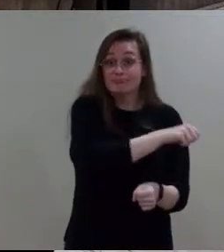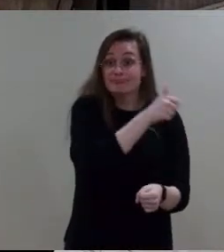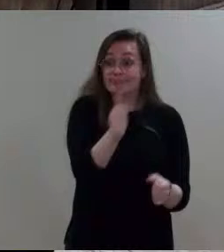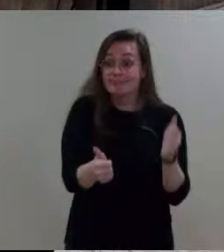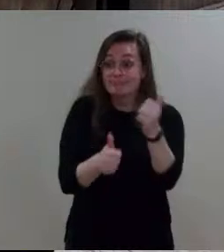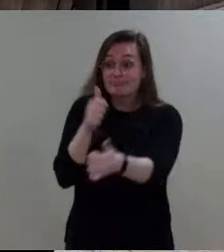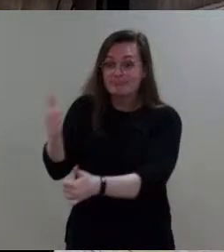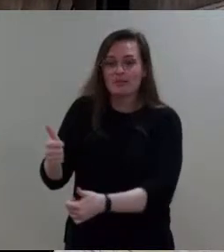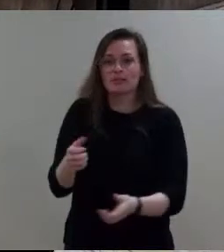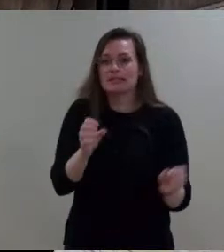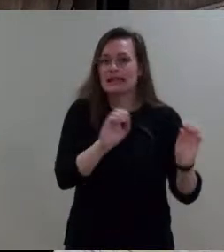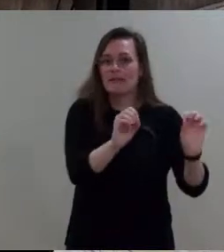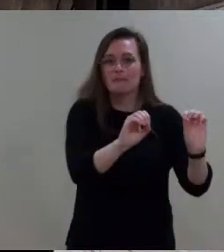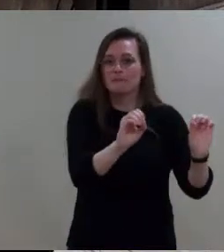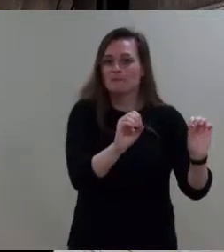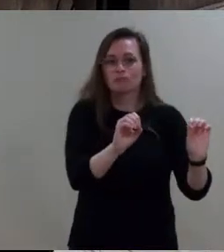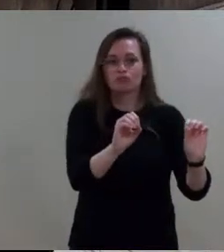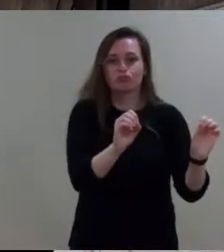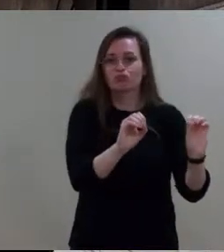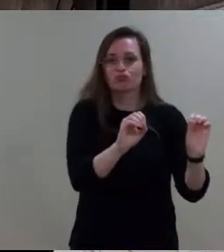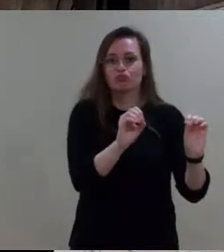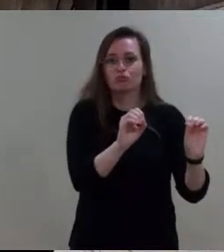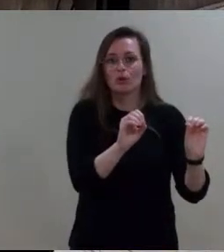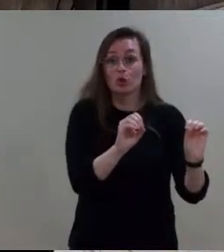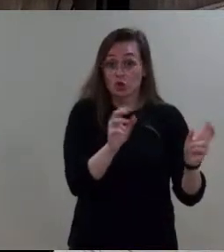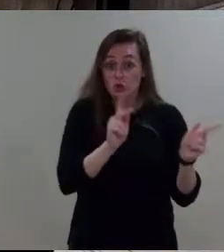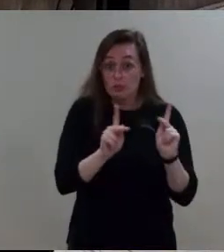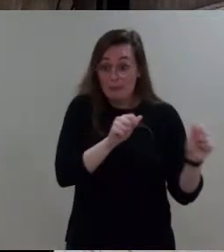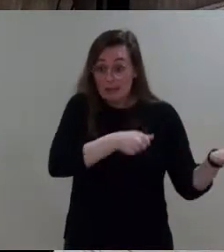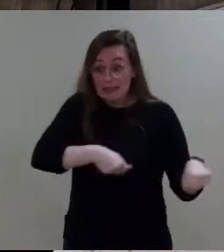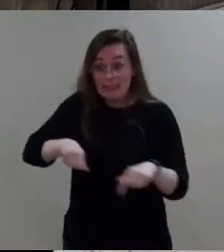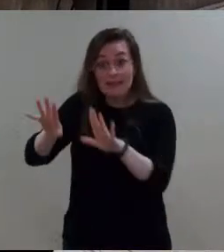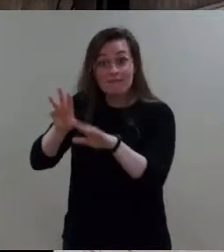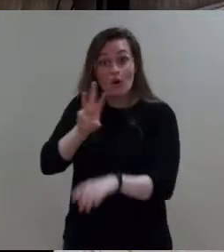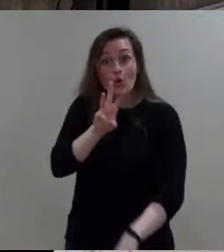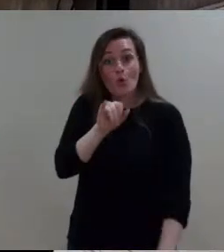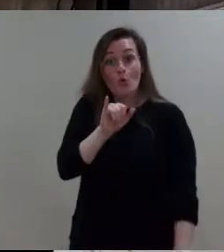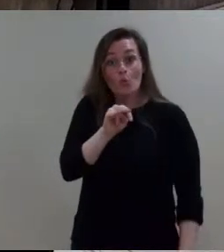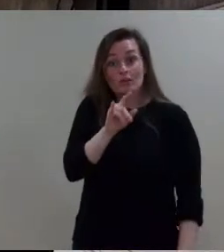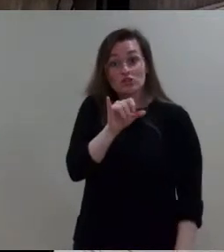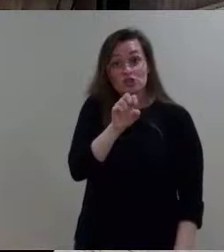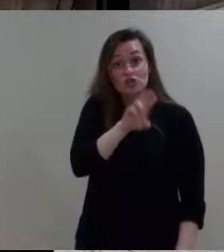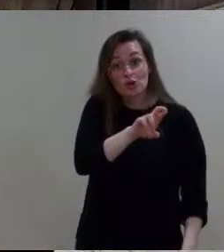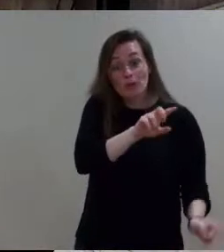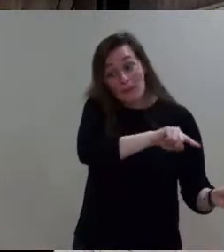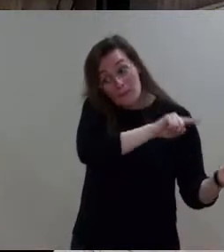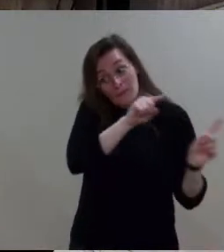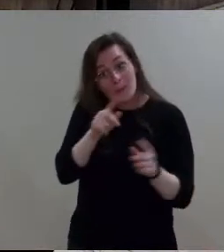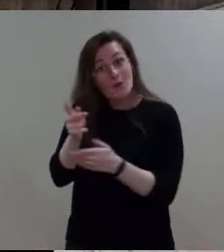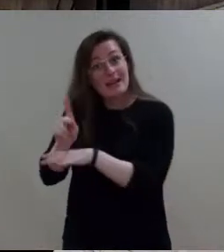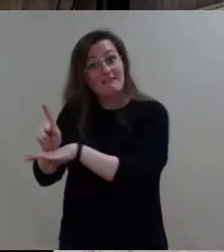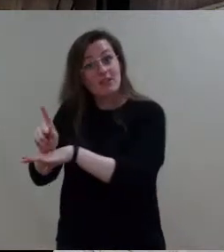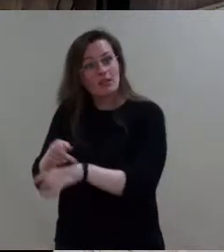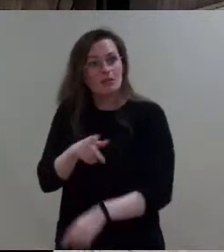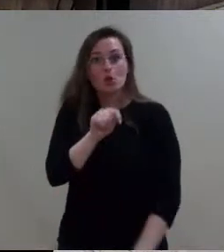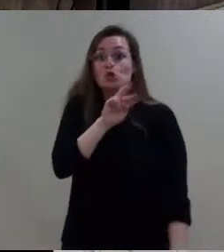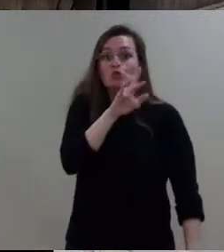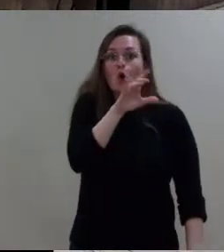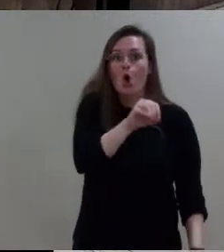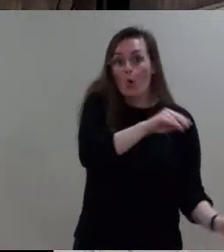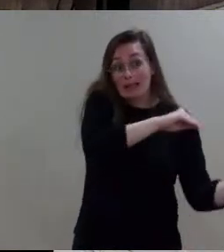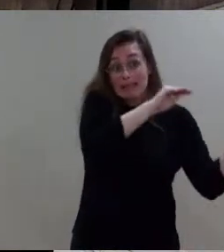I don't see too many people flocking out of Windsor to Kentville, and I don't see too many people flocking out of Truro